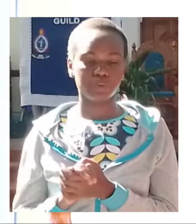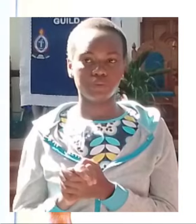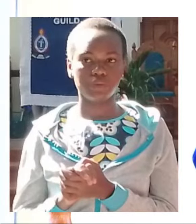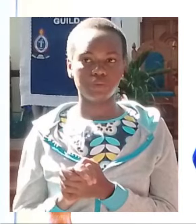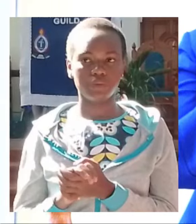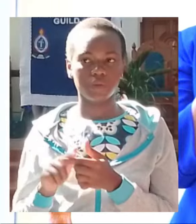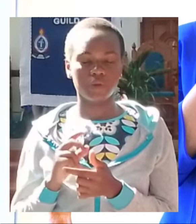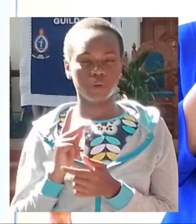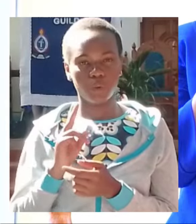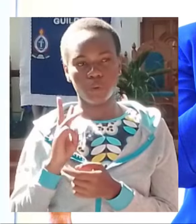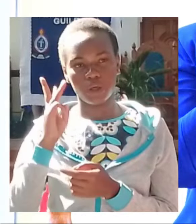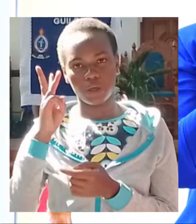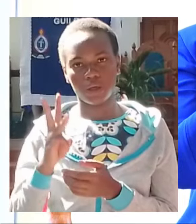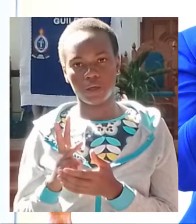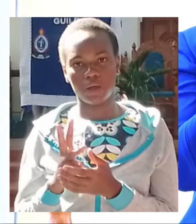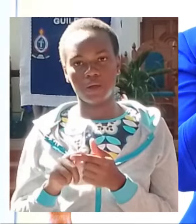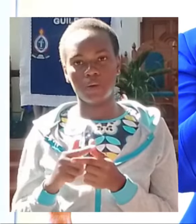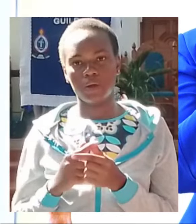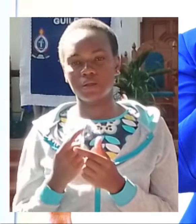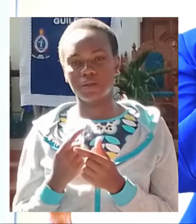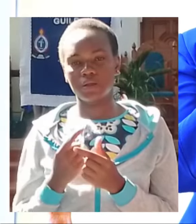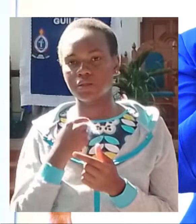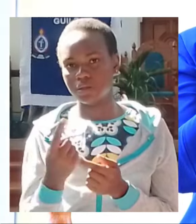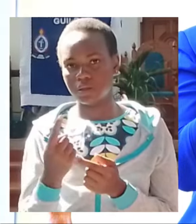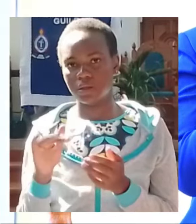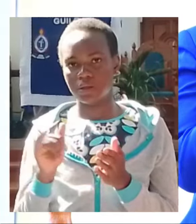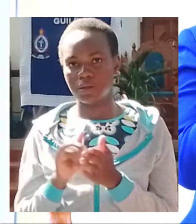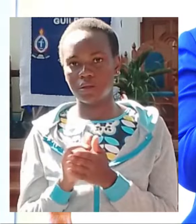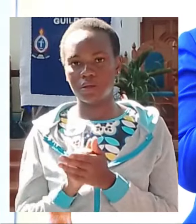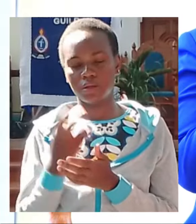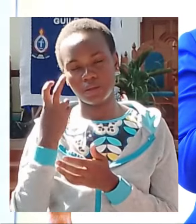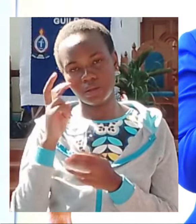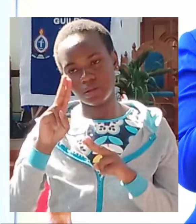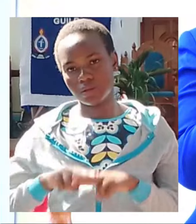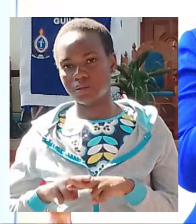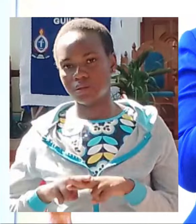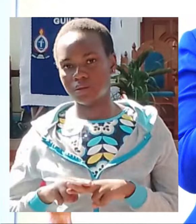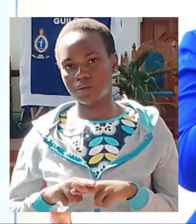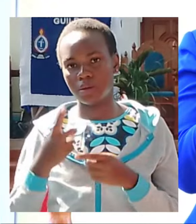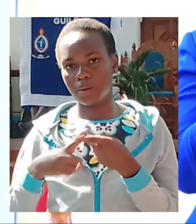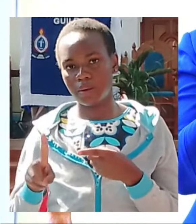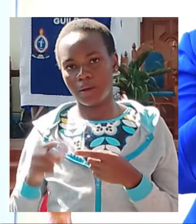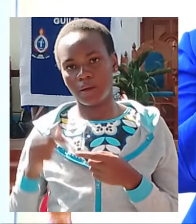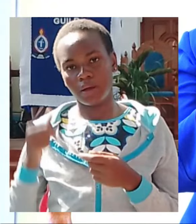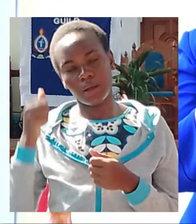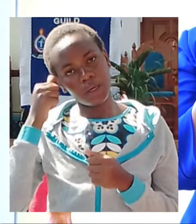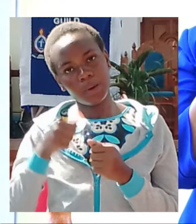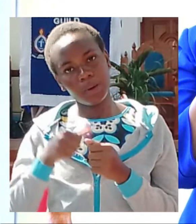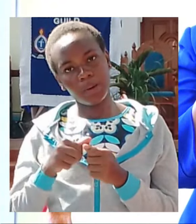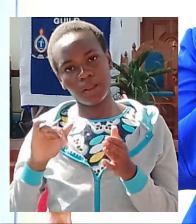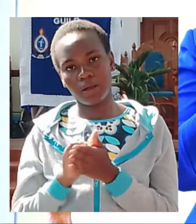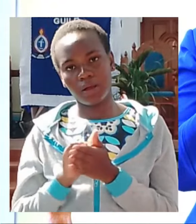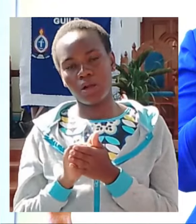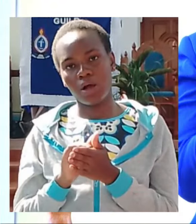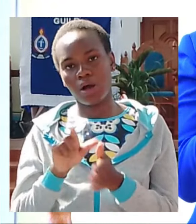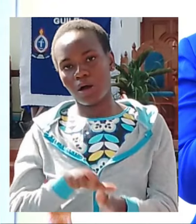We have just agreed to just sit. But we need to remember that as long